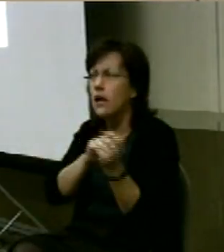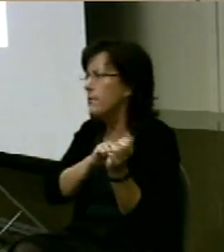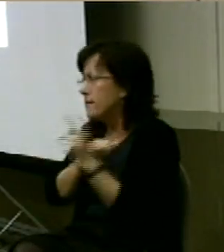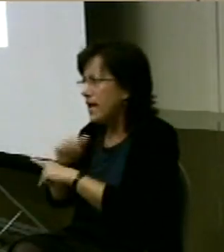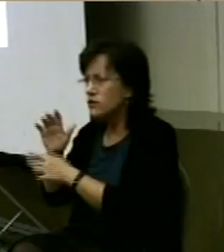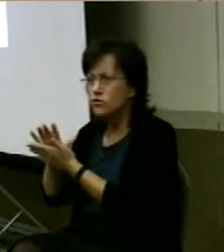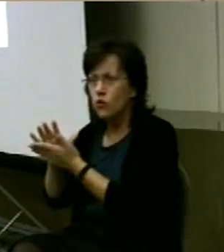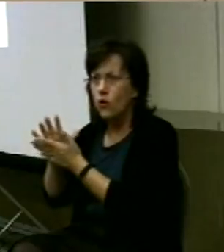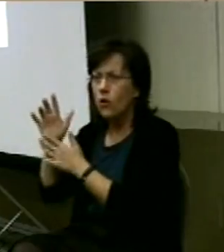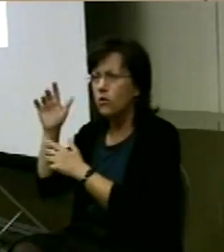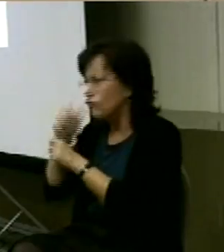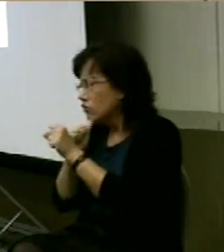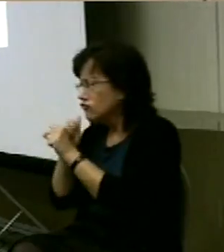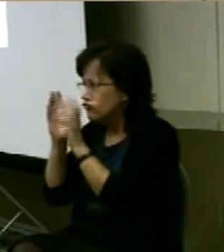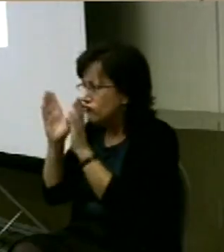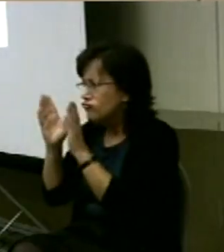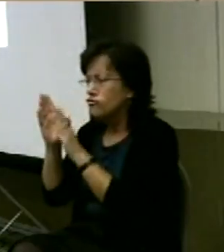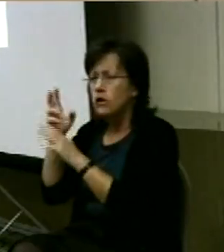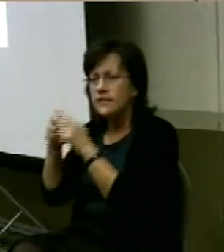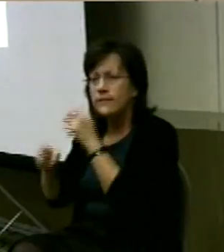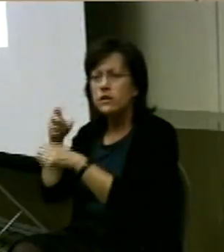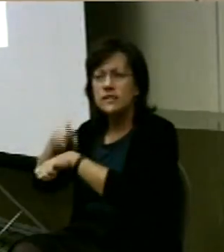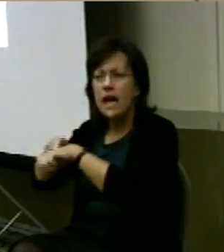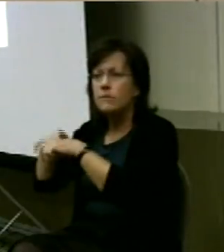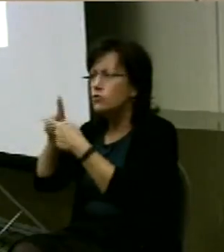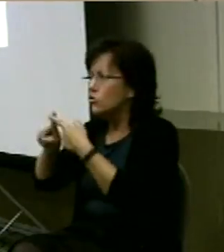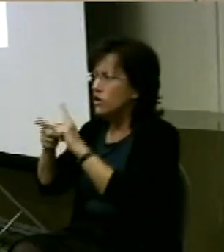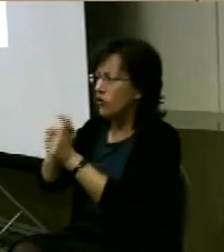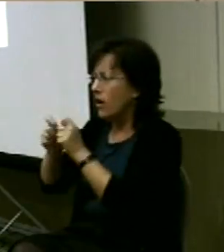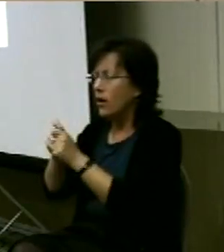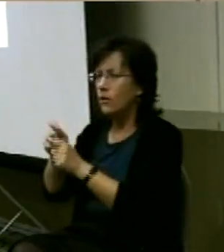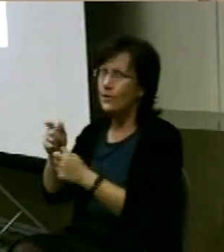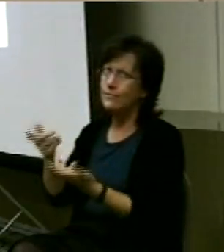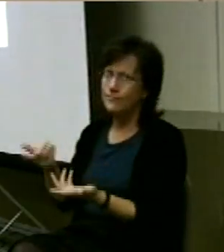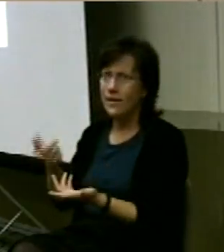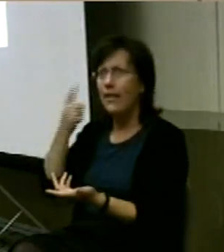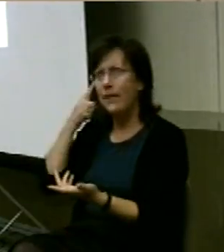and they have a hard time adjusting. Well, again, we think or we feel, but we don't have